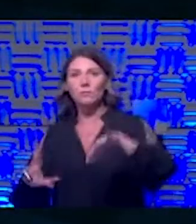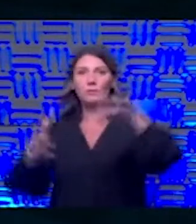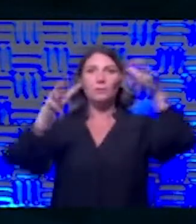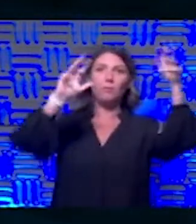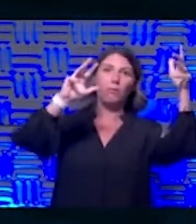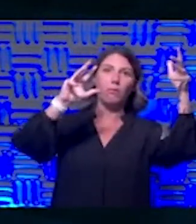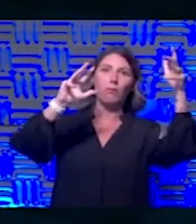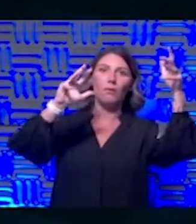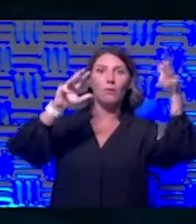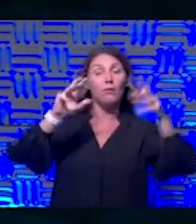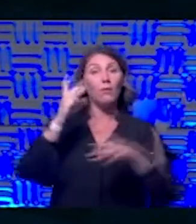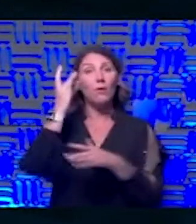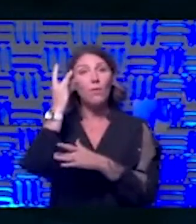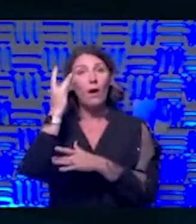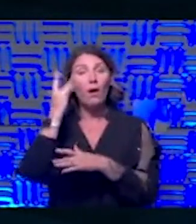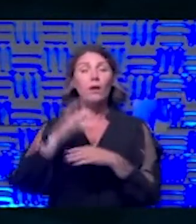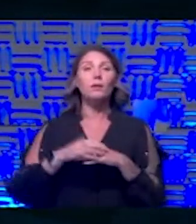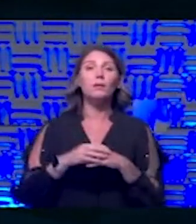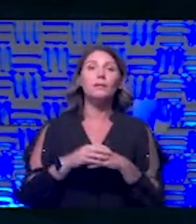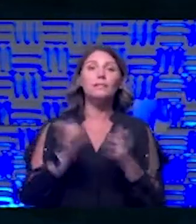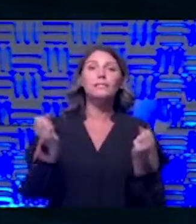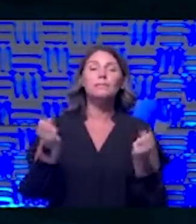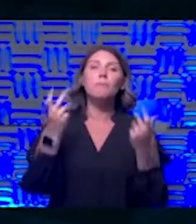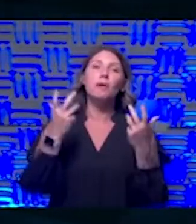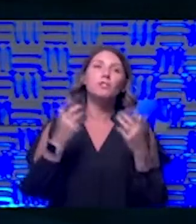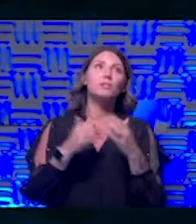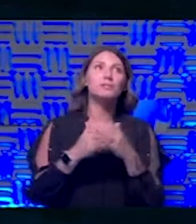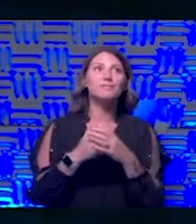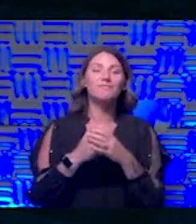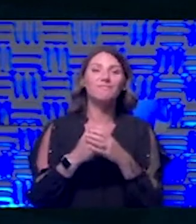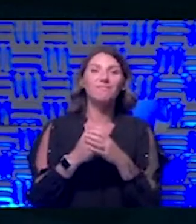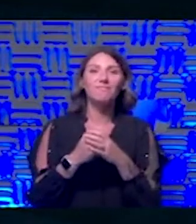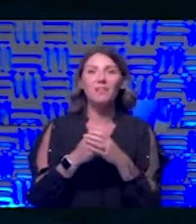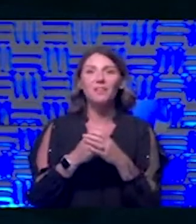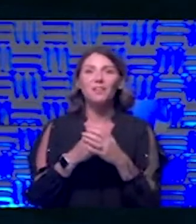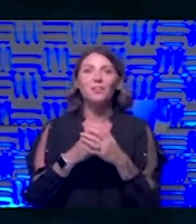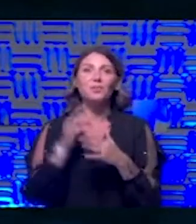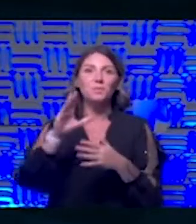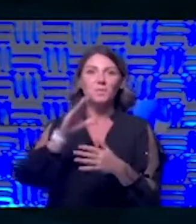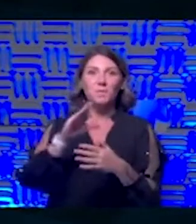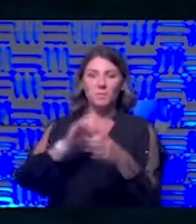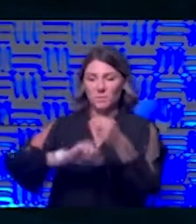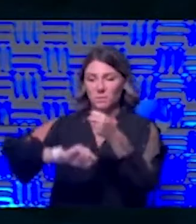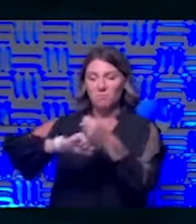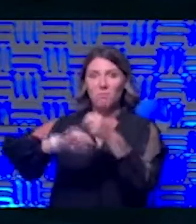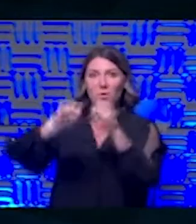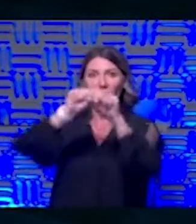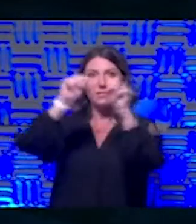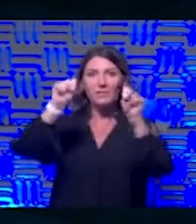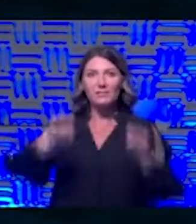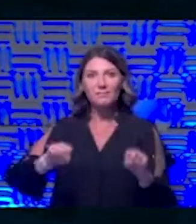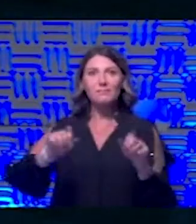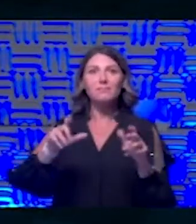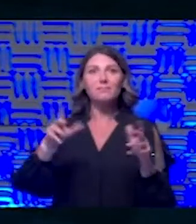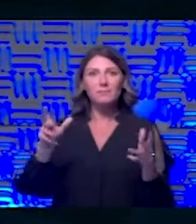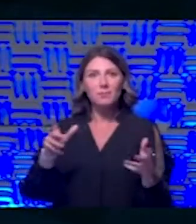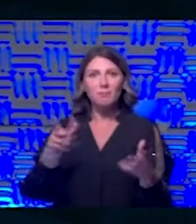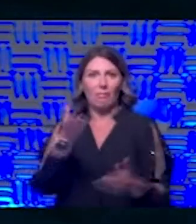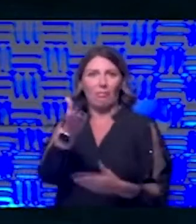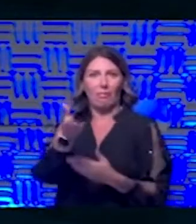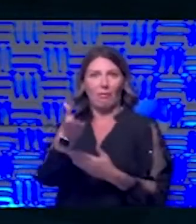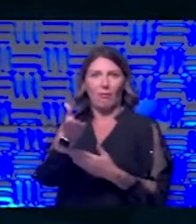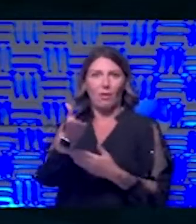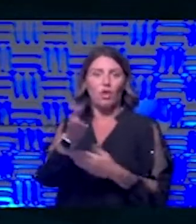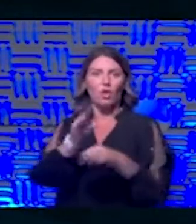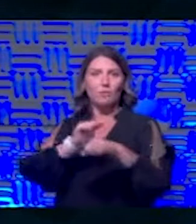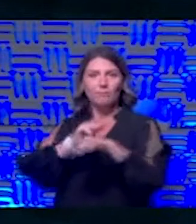upended because as much as loving support system members are typically there to